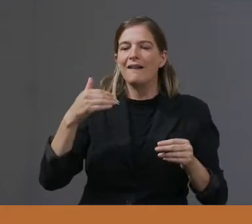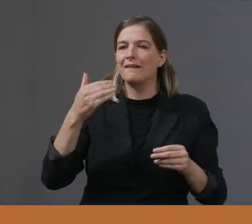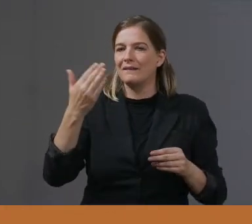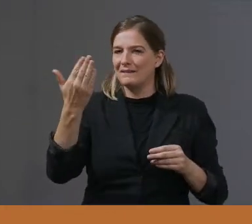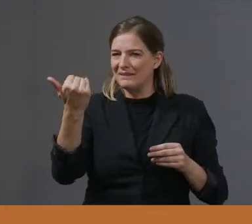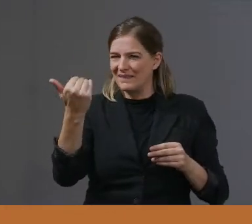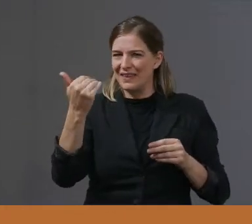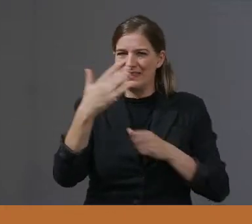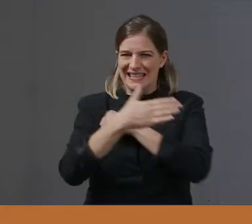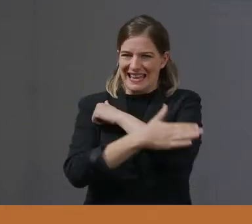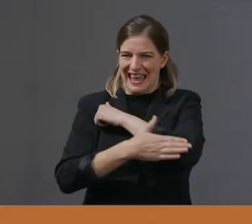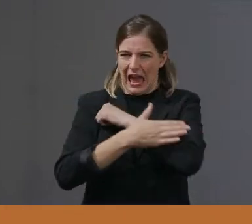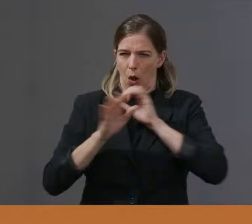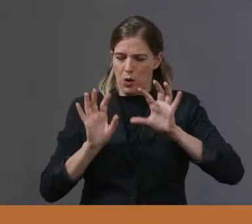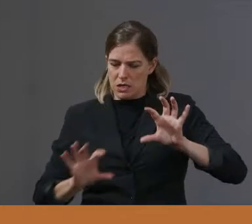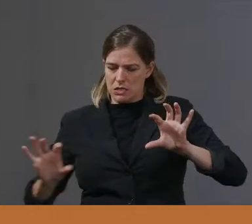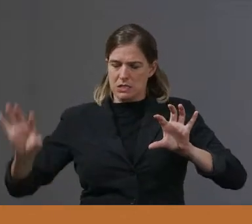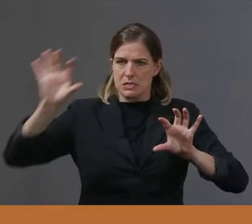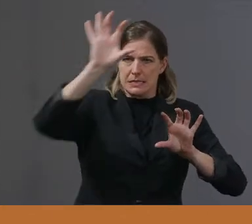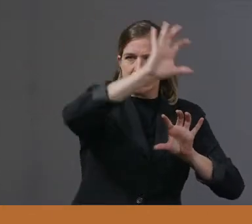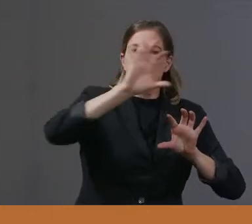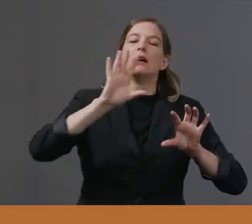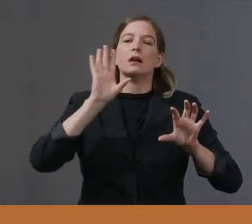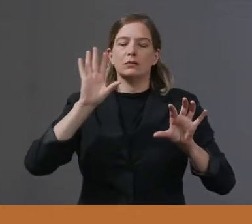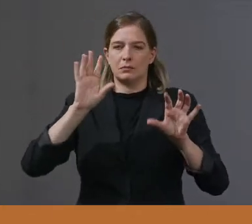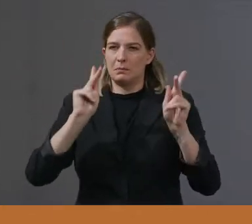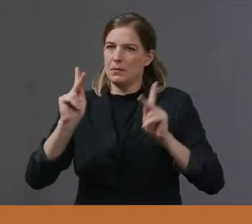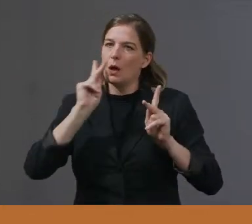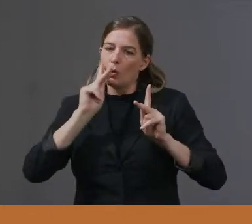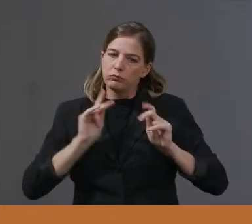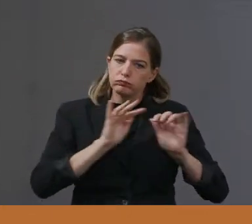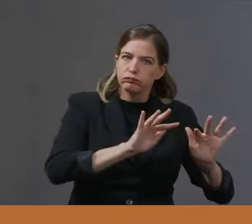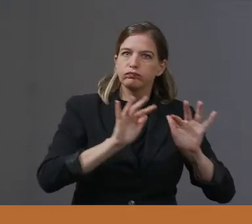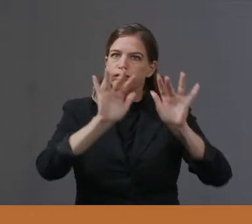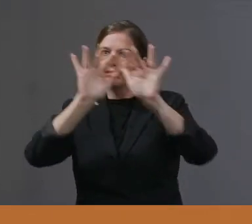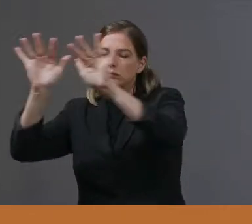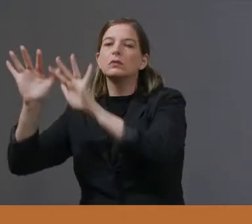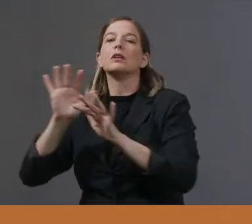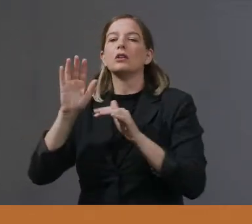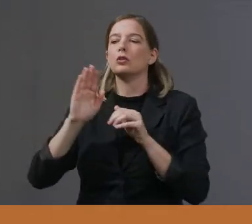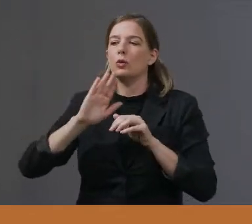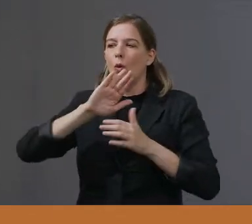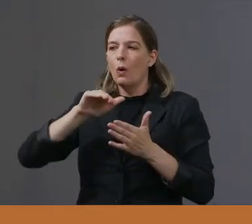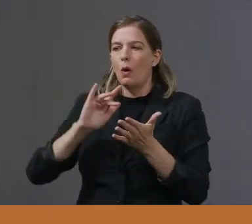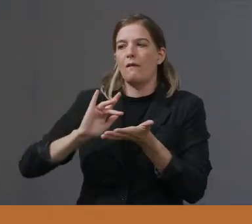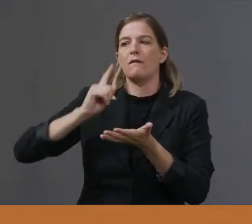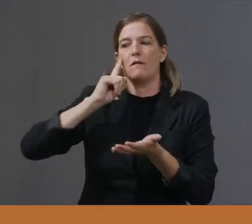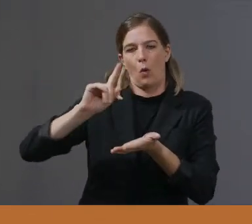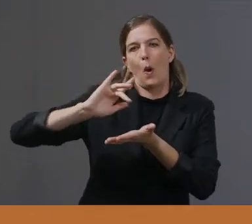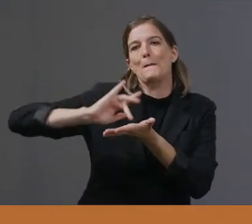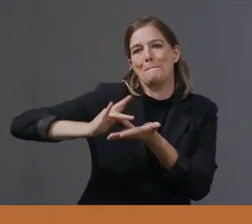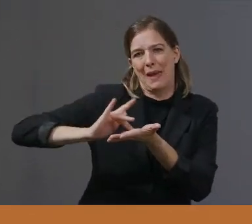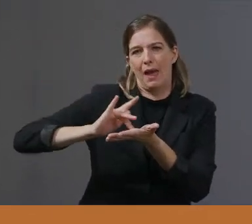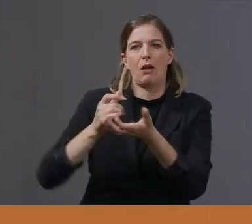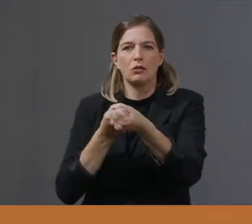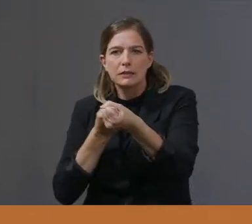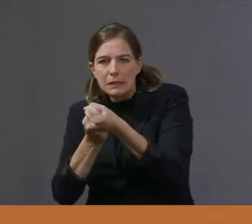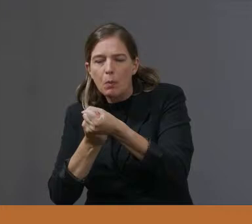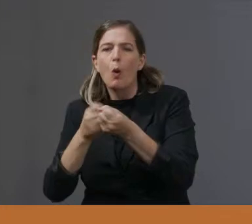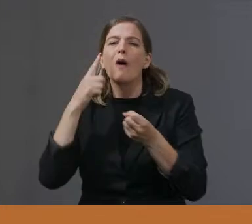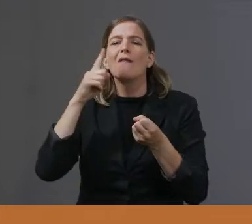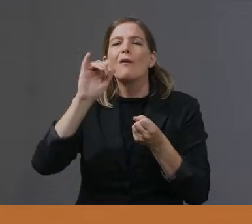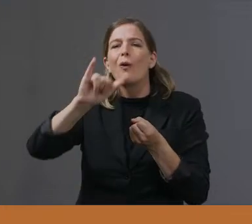15 county teams to be deployed to all the 15 county health directors to do the contact tracing